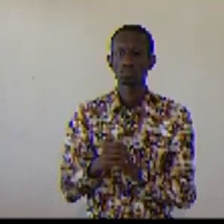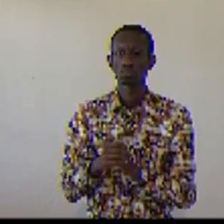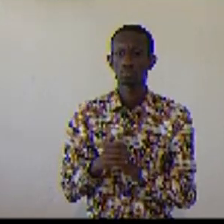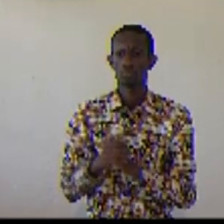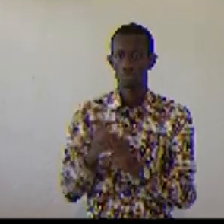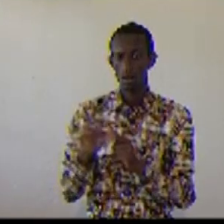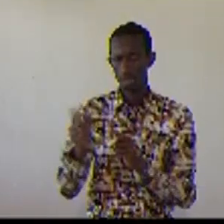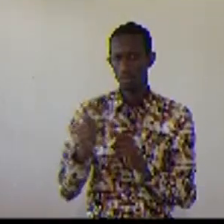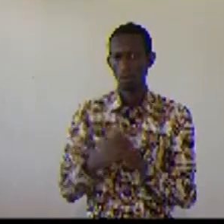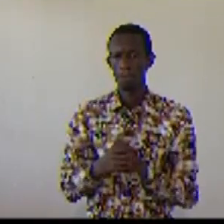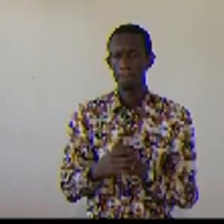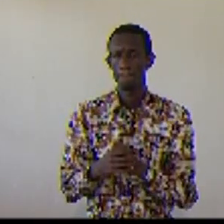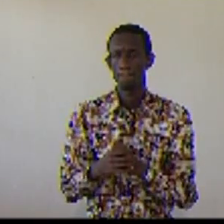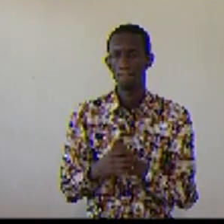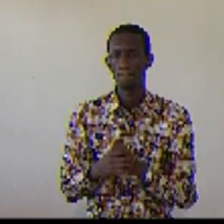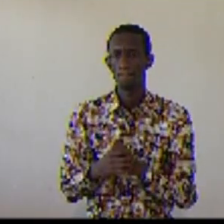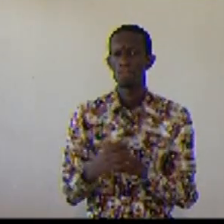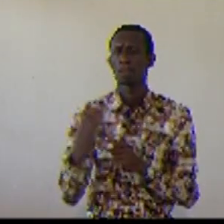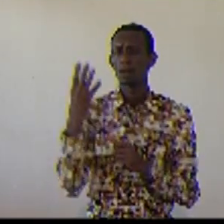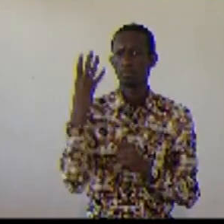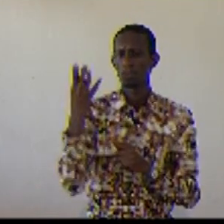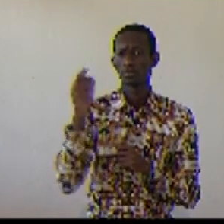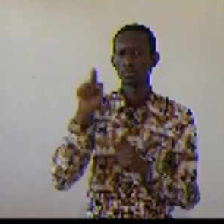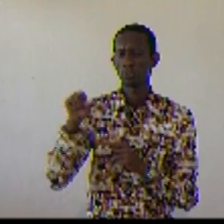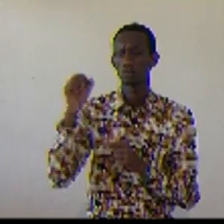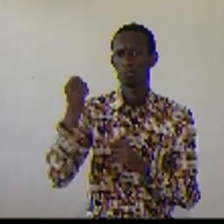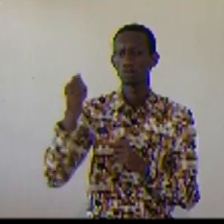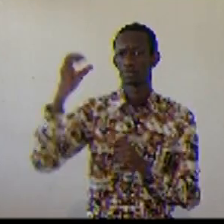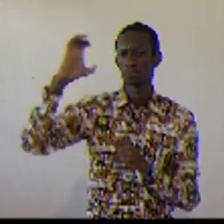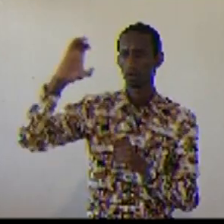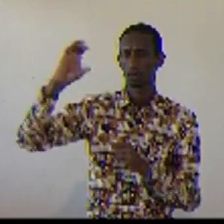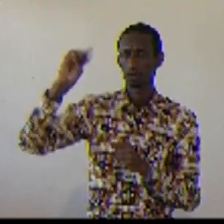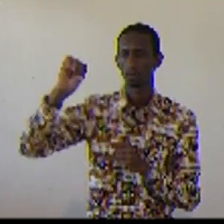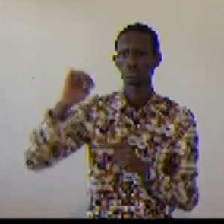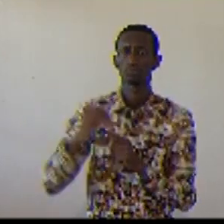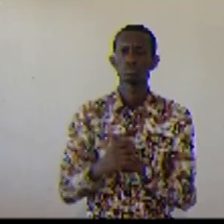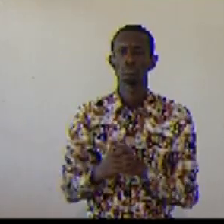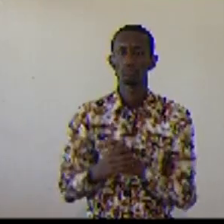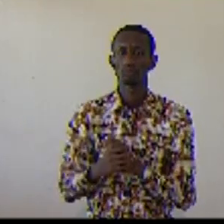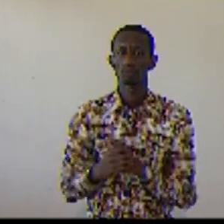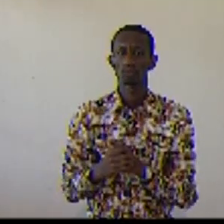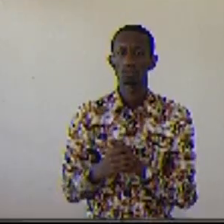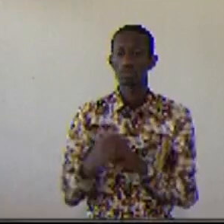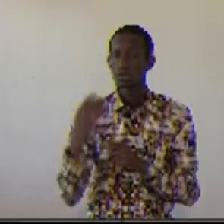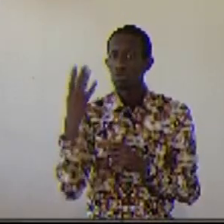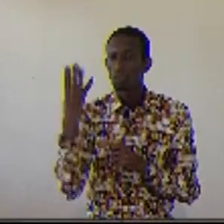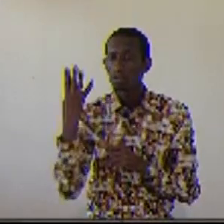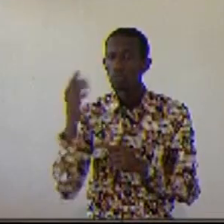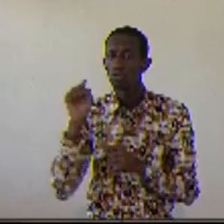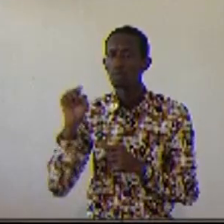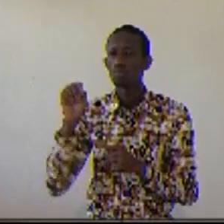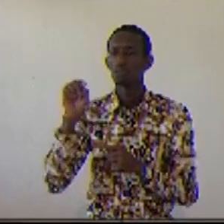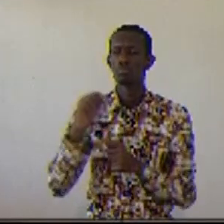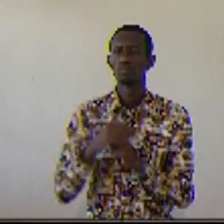4.5, so here I say 4.5 centimeters, the same. I go to 4.5, draw the